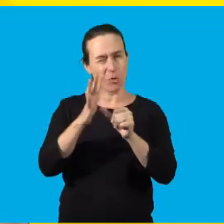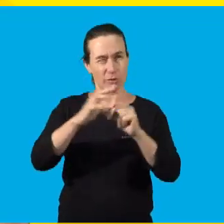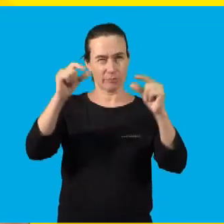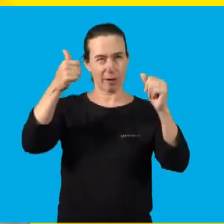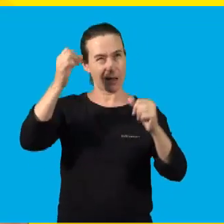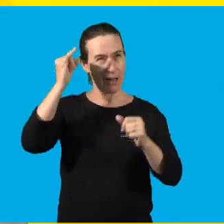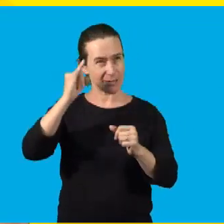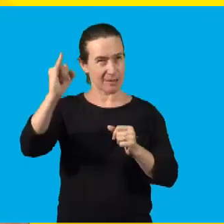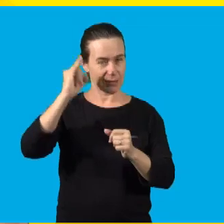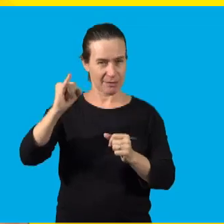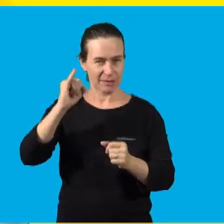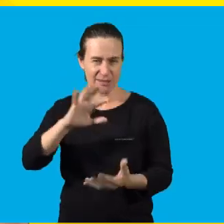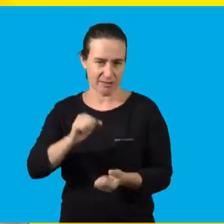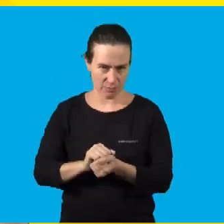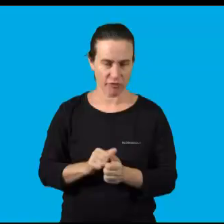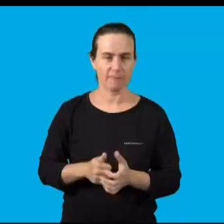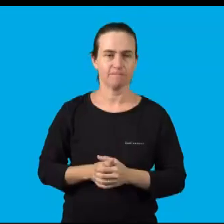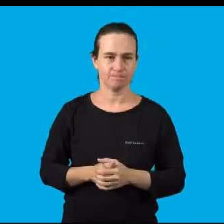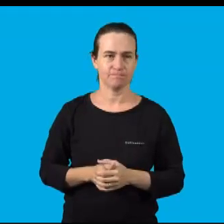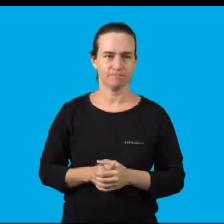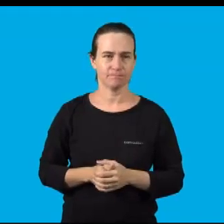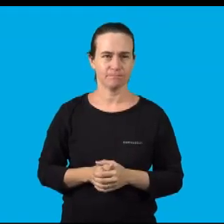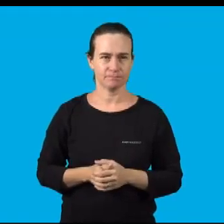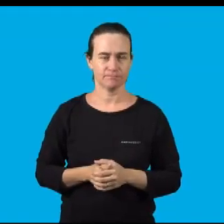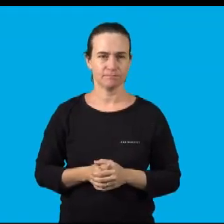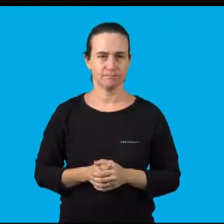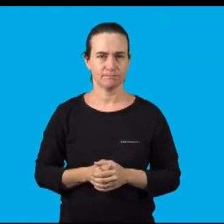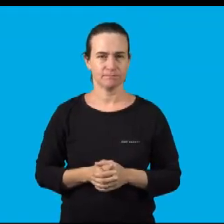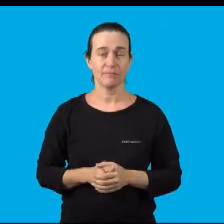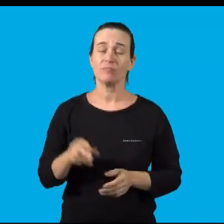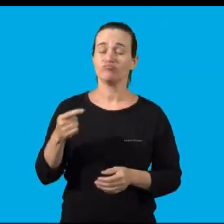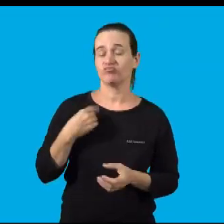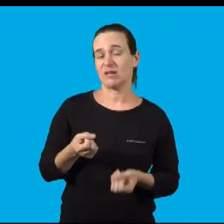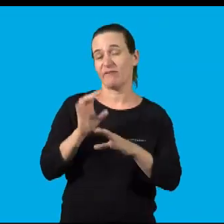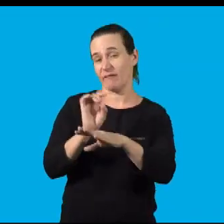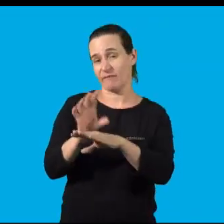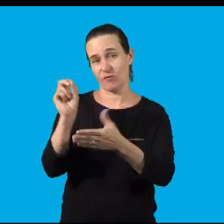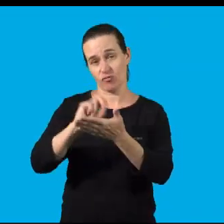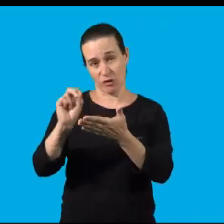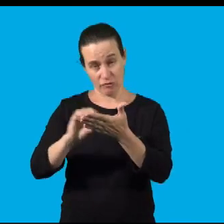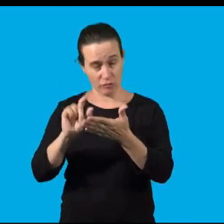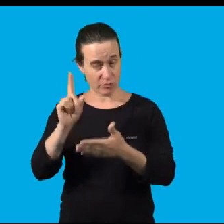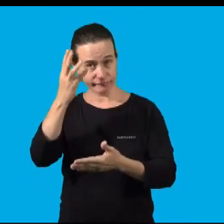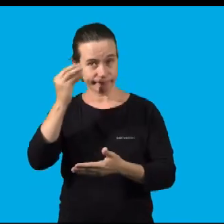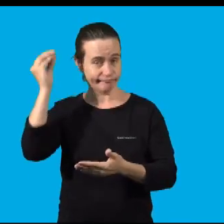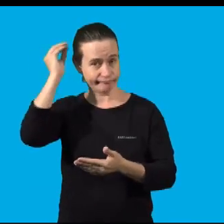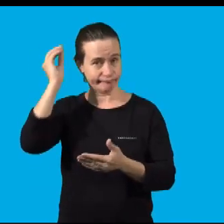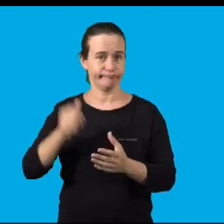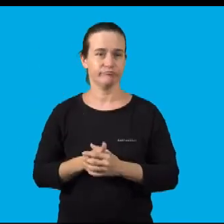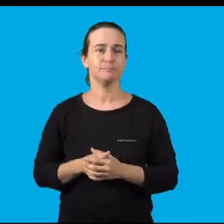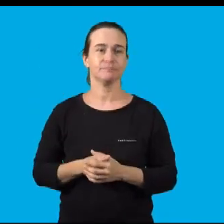aspects of the essay. Now, let's look at some writing tips to remember when writing your literary